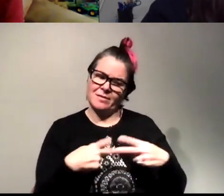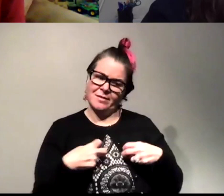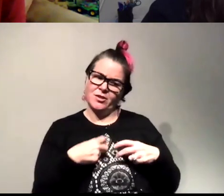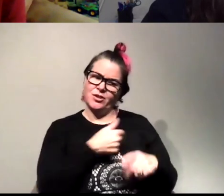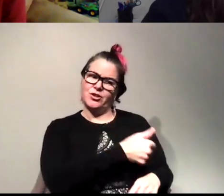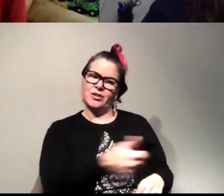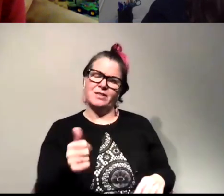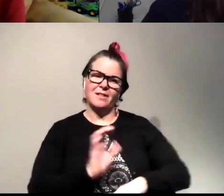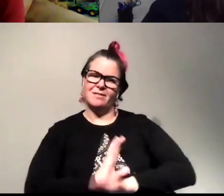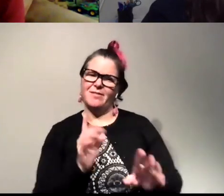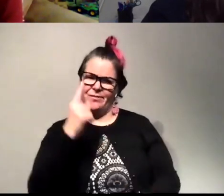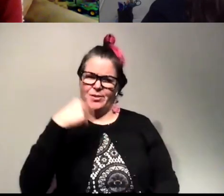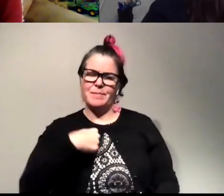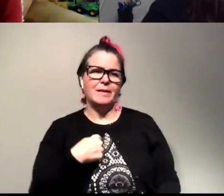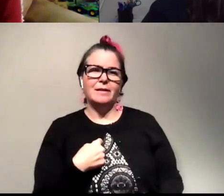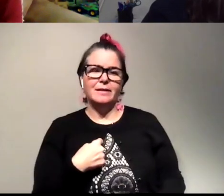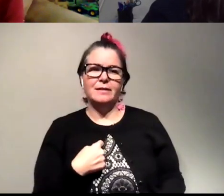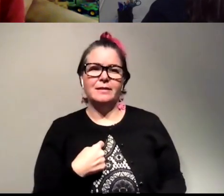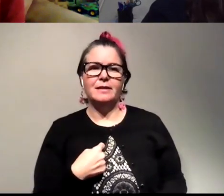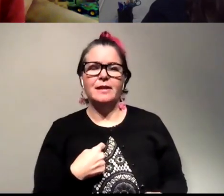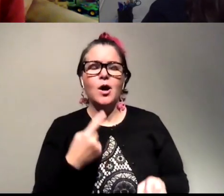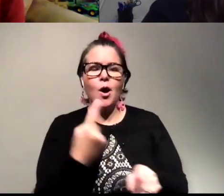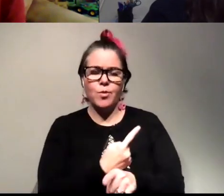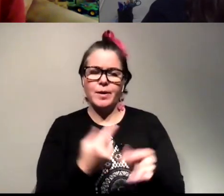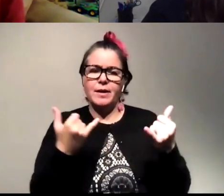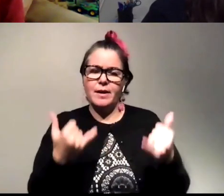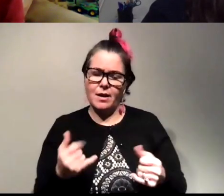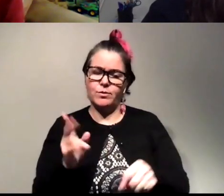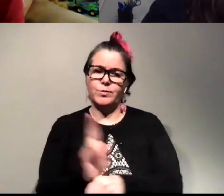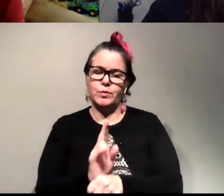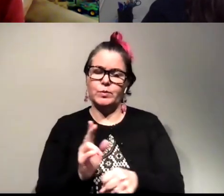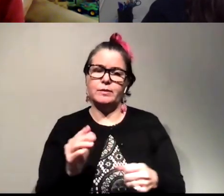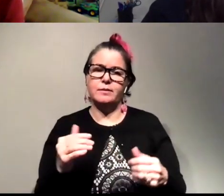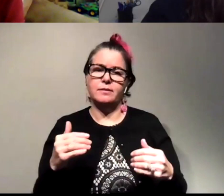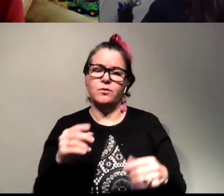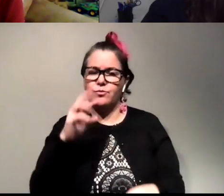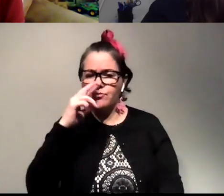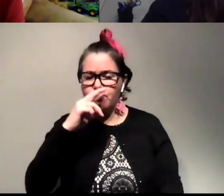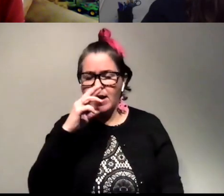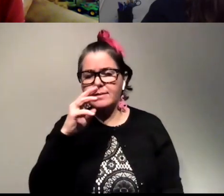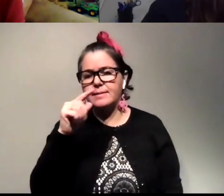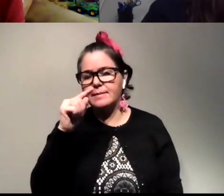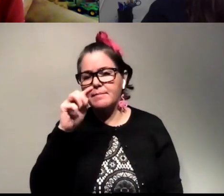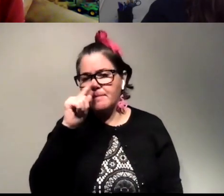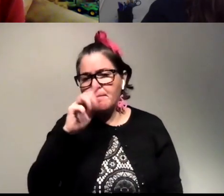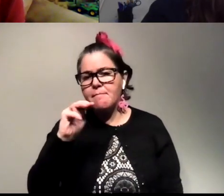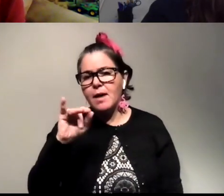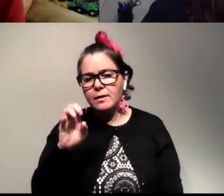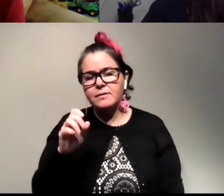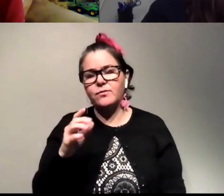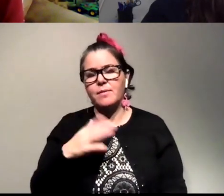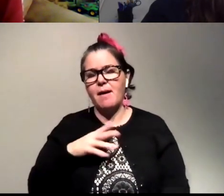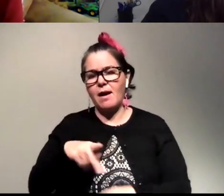me, I think it's appropriate right now to use rats and mice for the kind of research that I